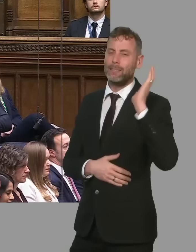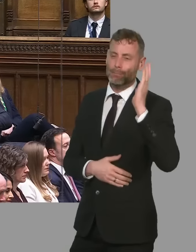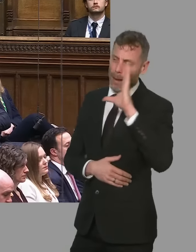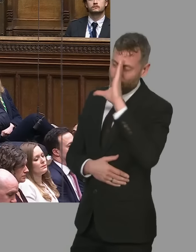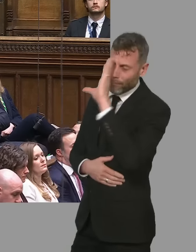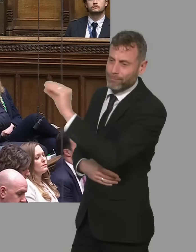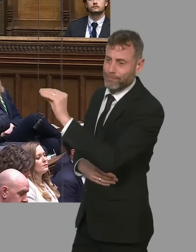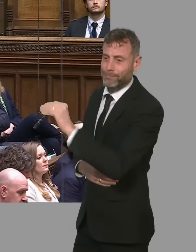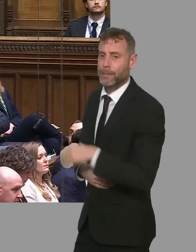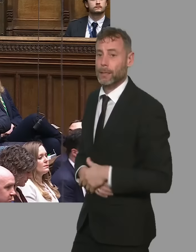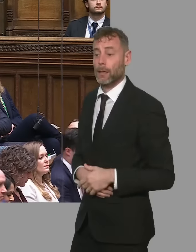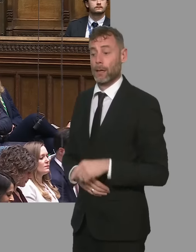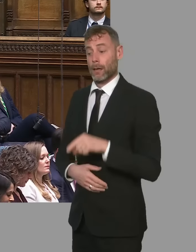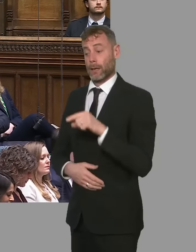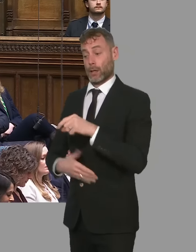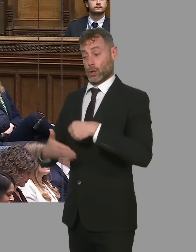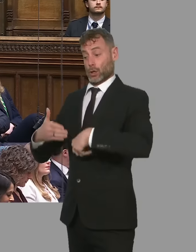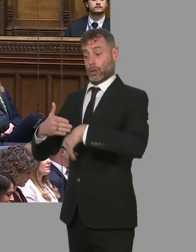welcome,